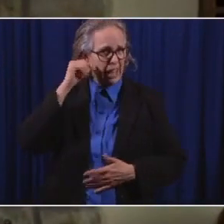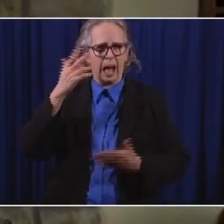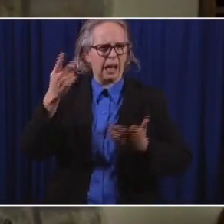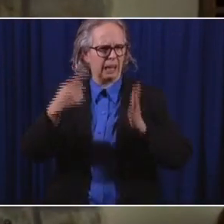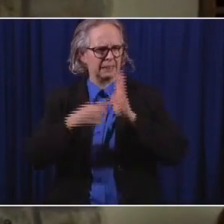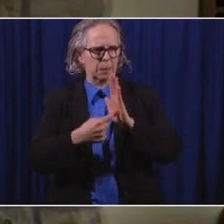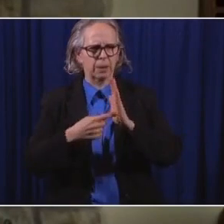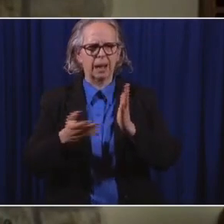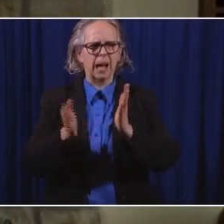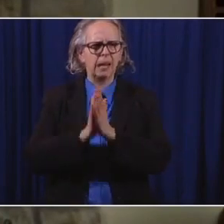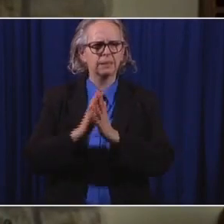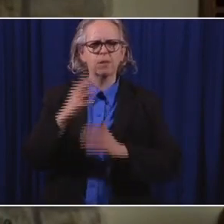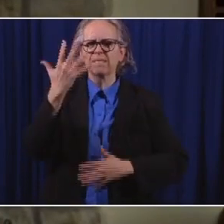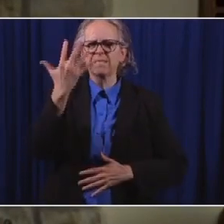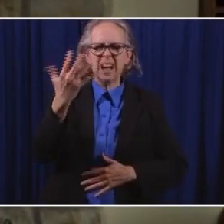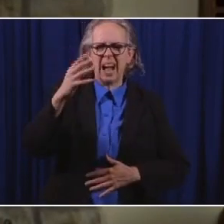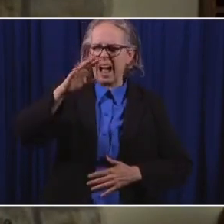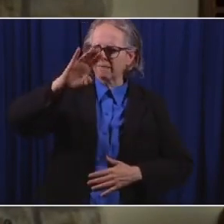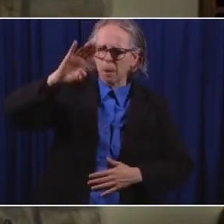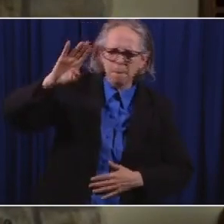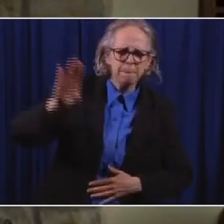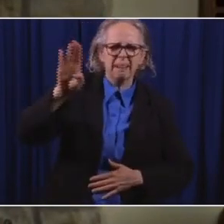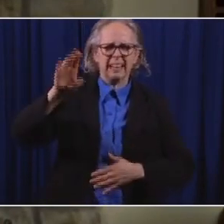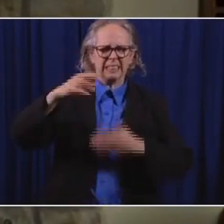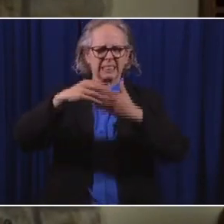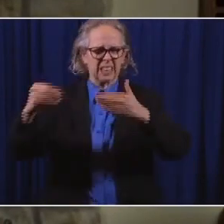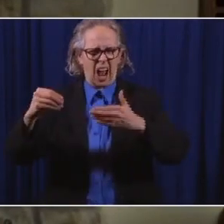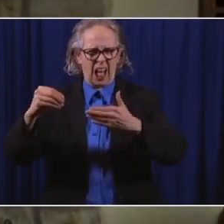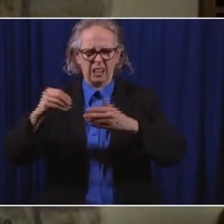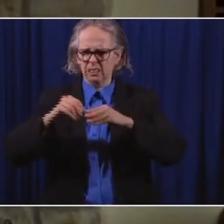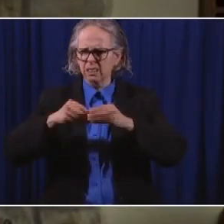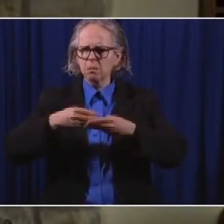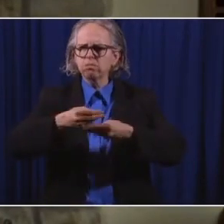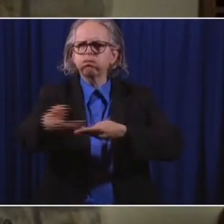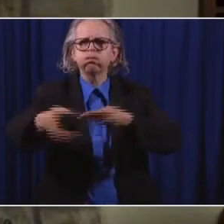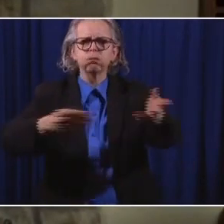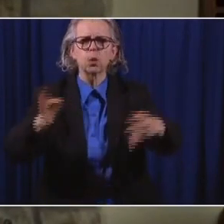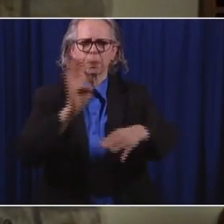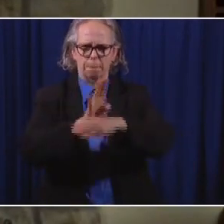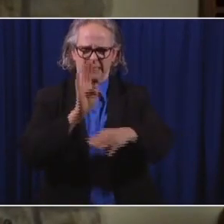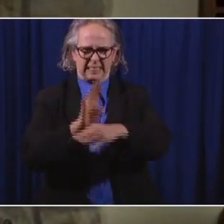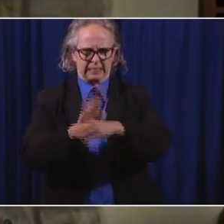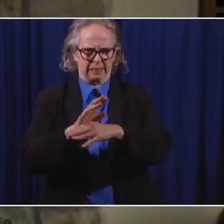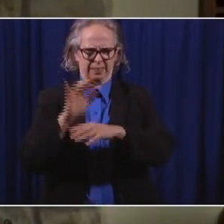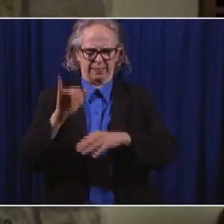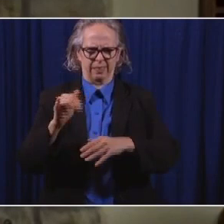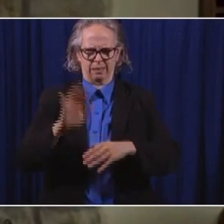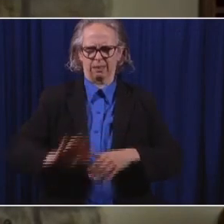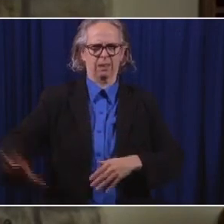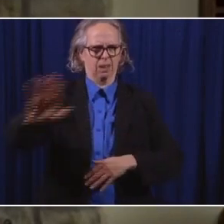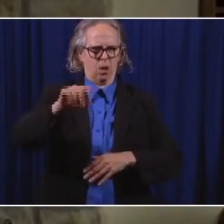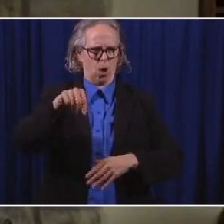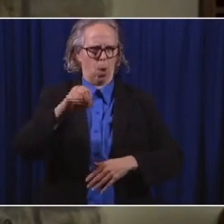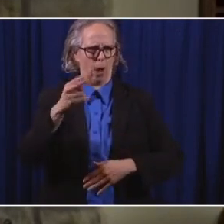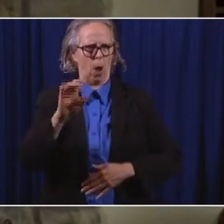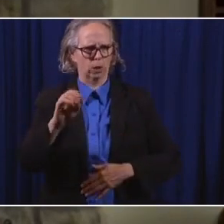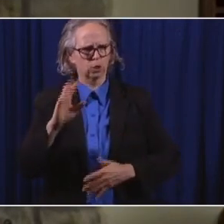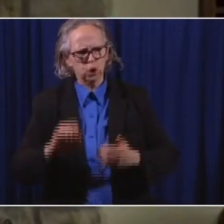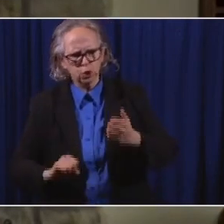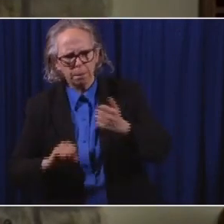businesses all over the state of Ohio to help keep them open. In some cases, you know, they decide how to spend the money,